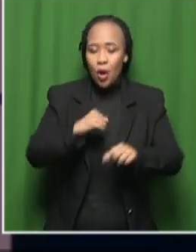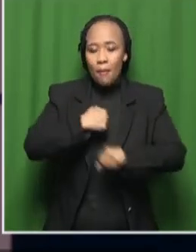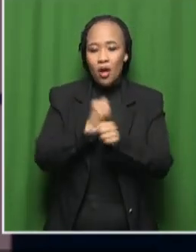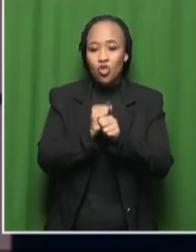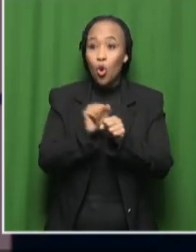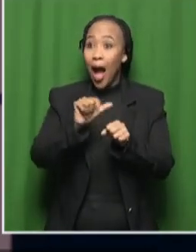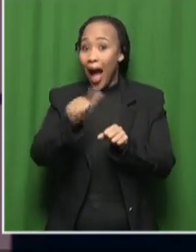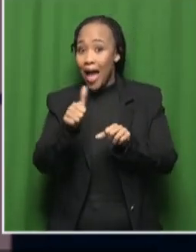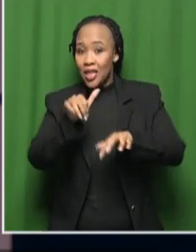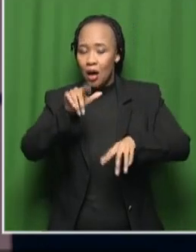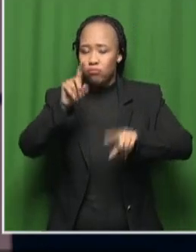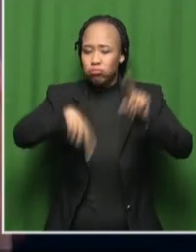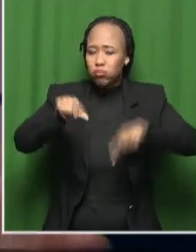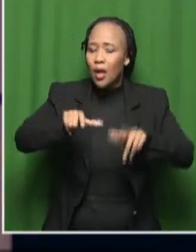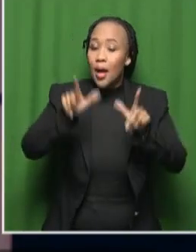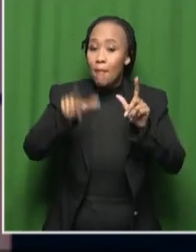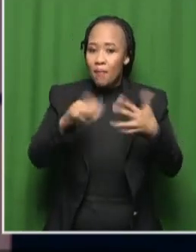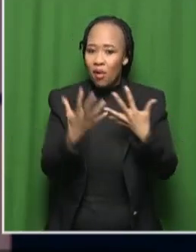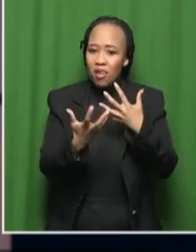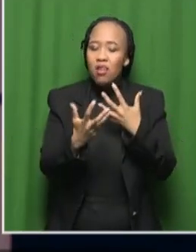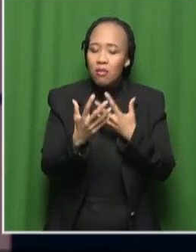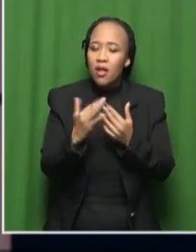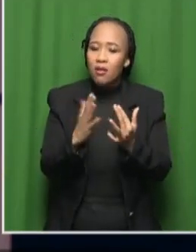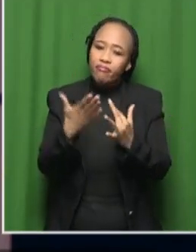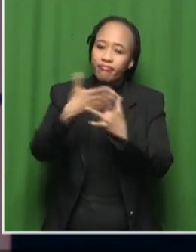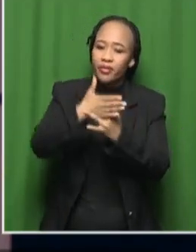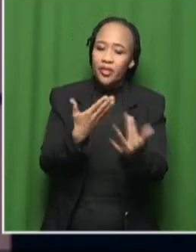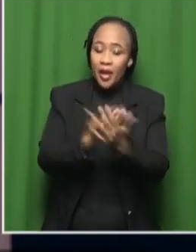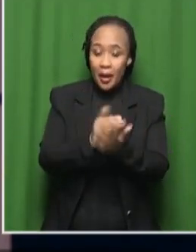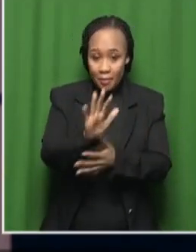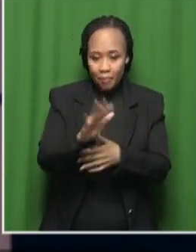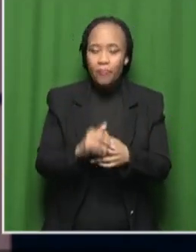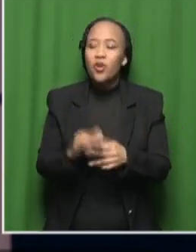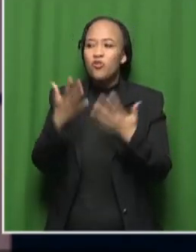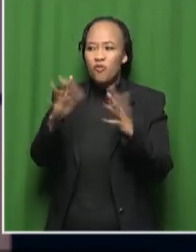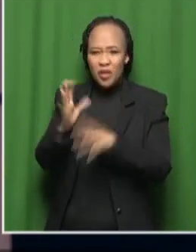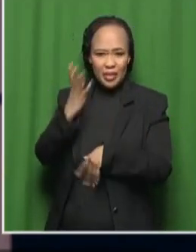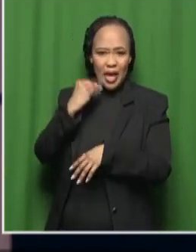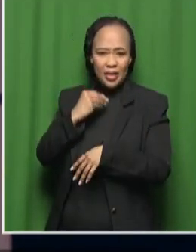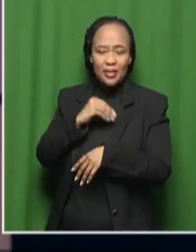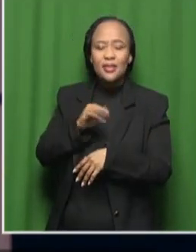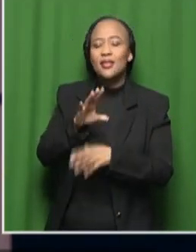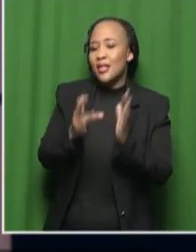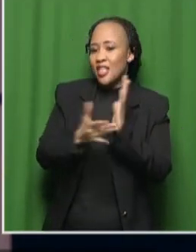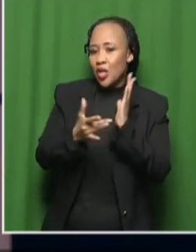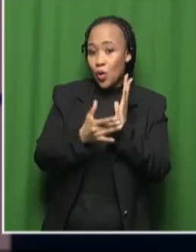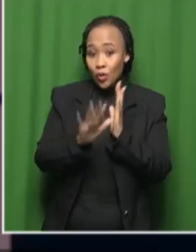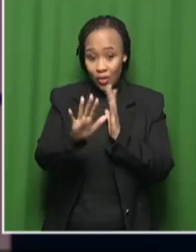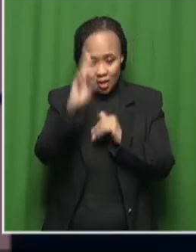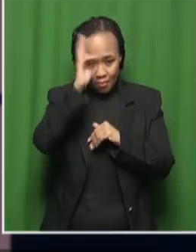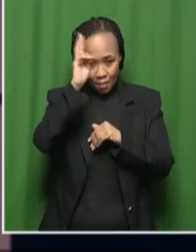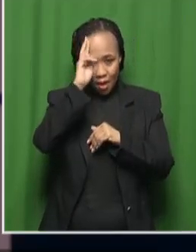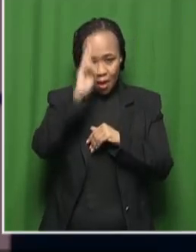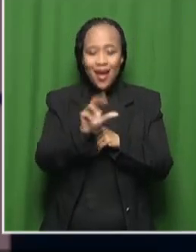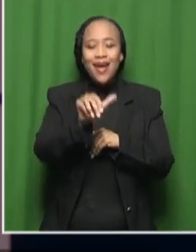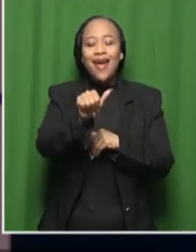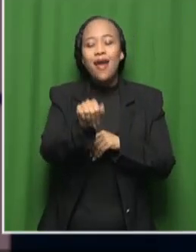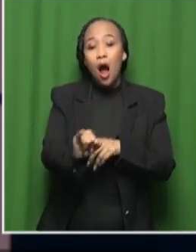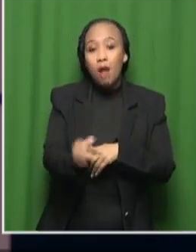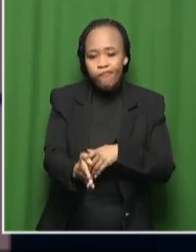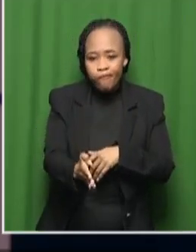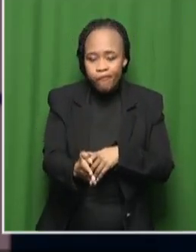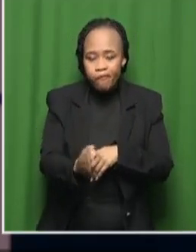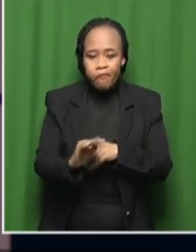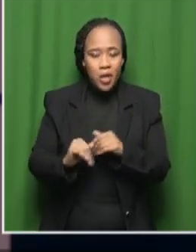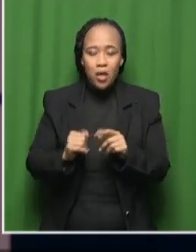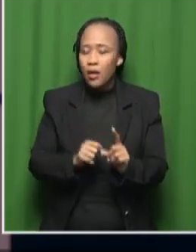And the second thing is, with what you were asking about technology and wearables, AI is here. We can't run away from it. So what we need to